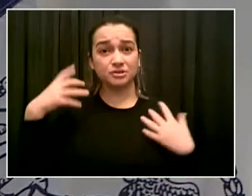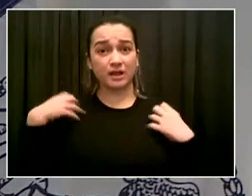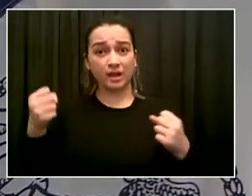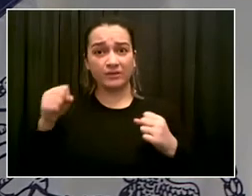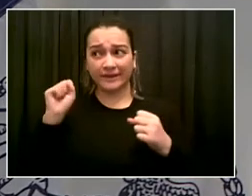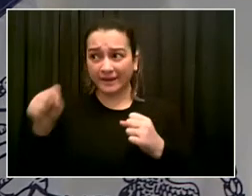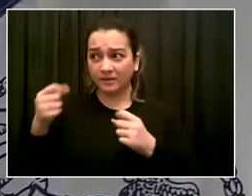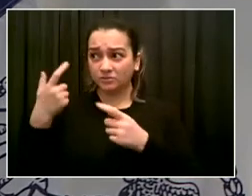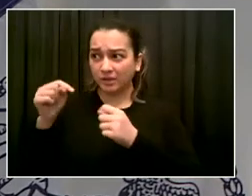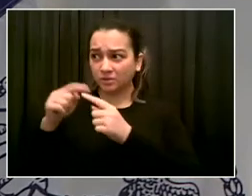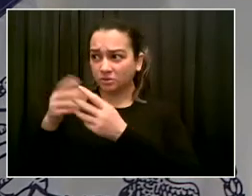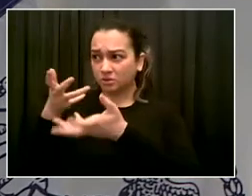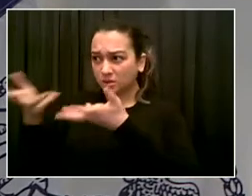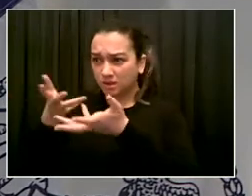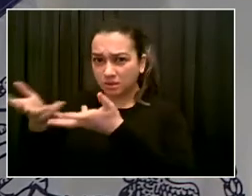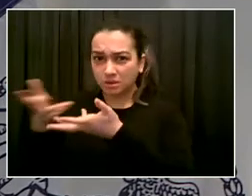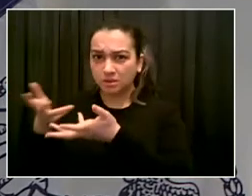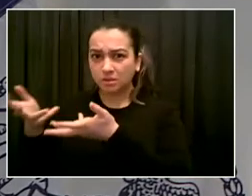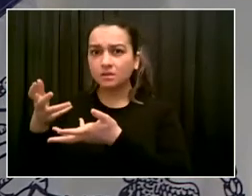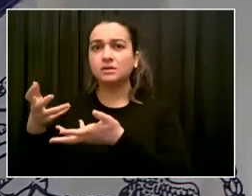I'll start and I'll turn to the First Lady.